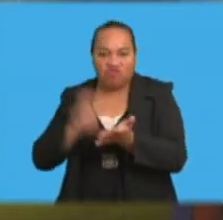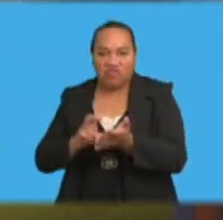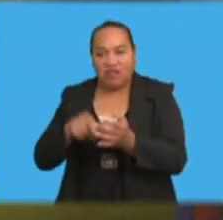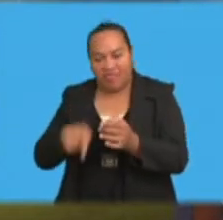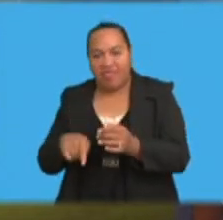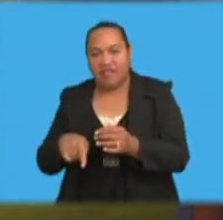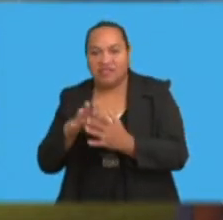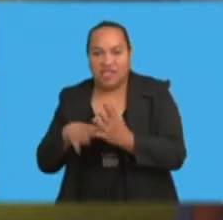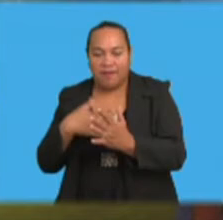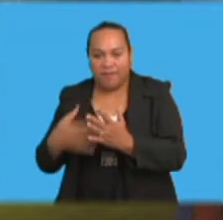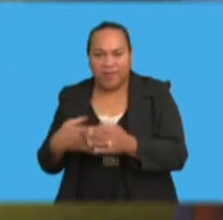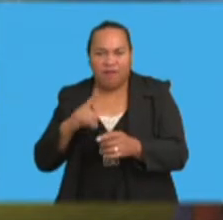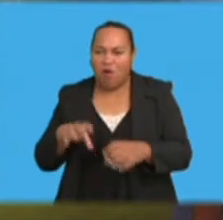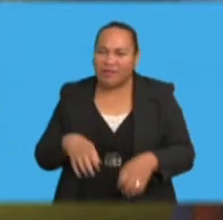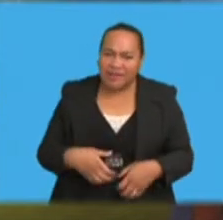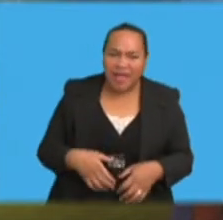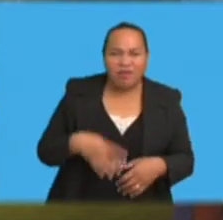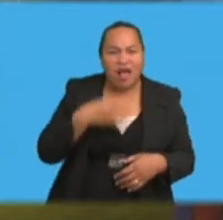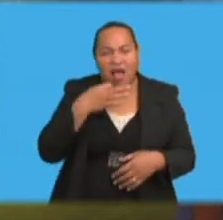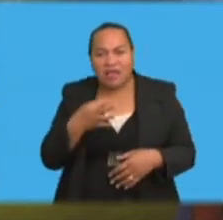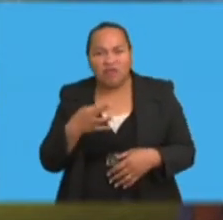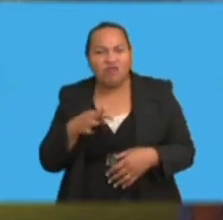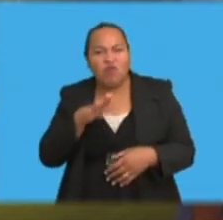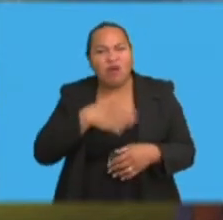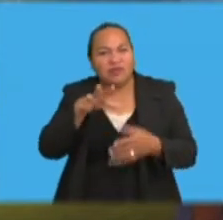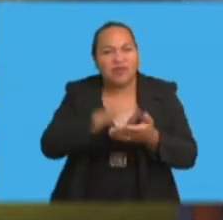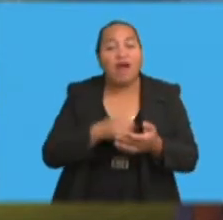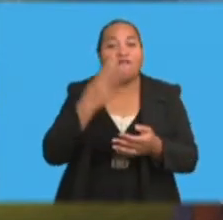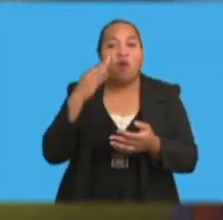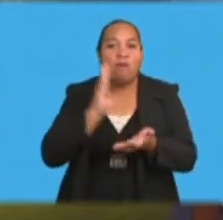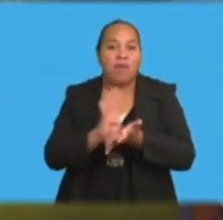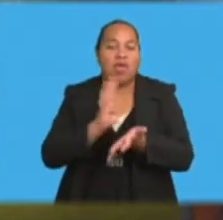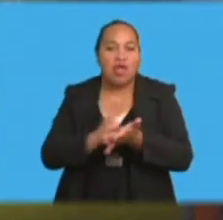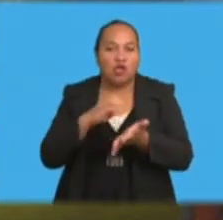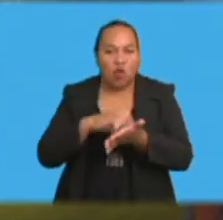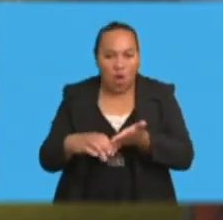total allocation for claims under the scheme is $4 million, of which